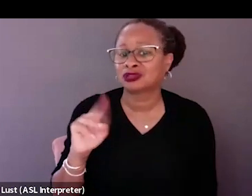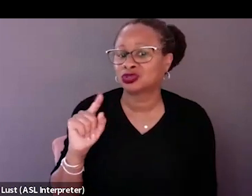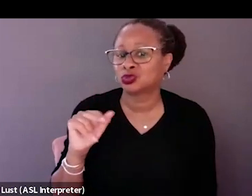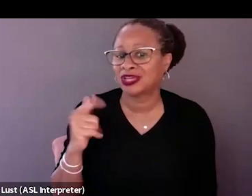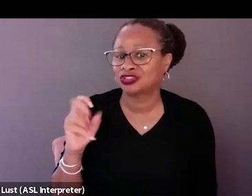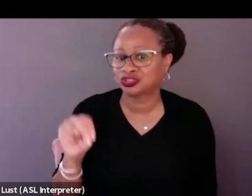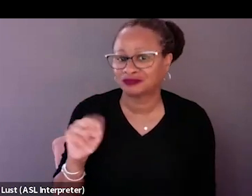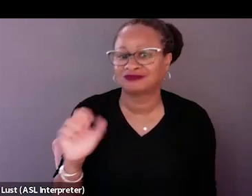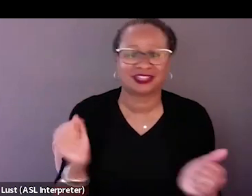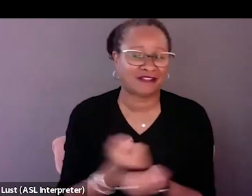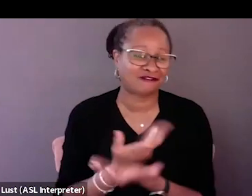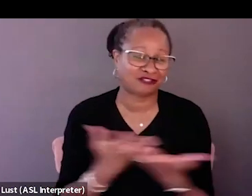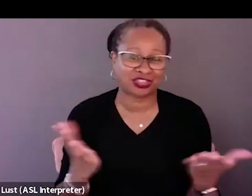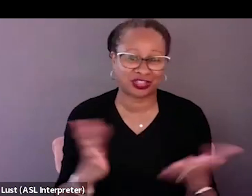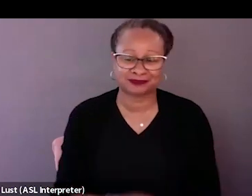and everything. So